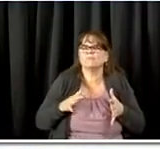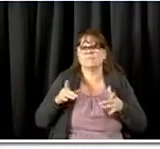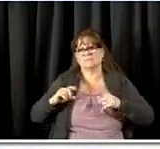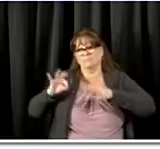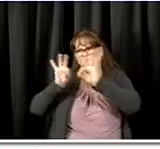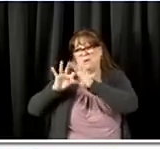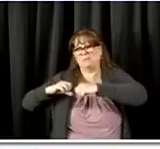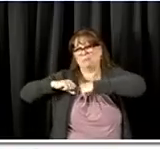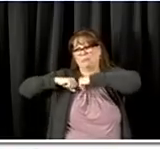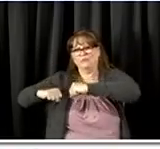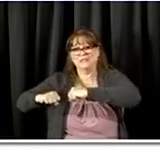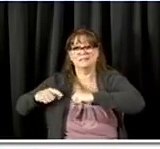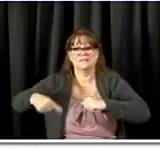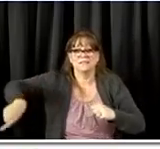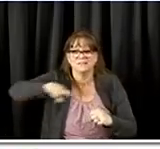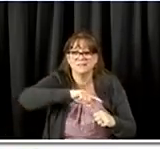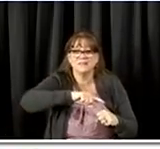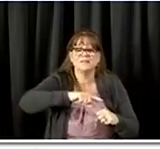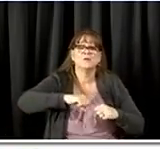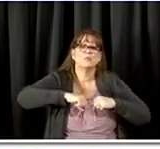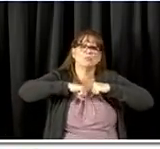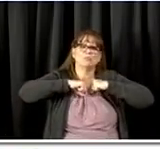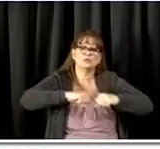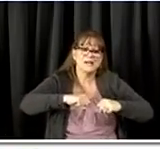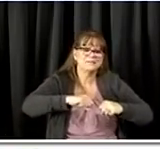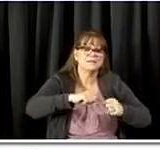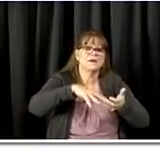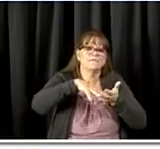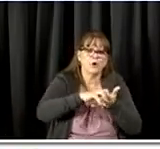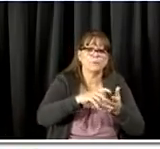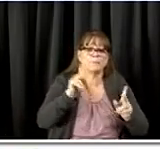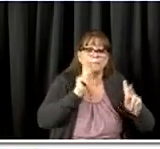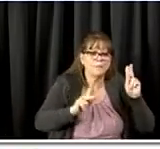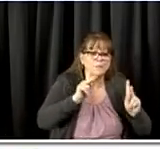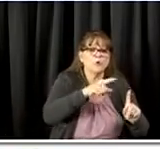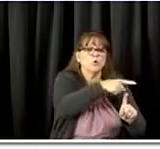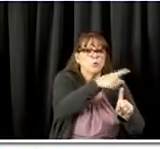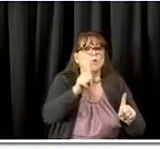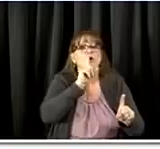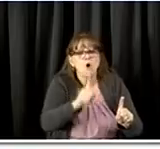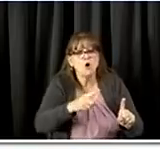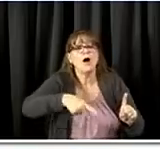vulnerable Coloradans who might be at greatest risk of severe outcomes, including death.